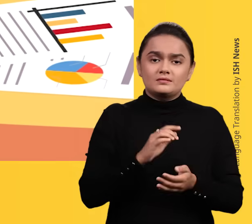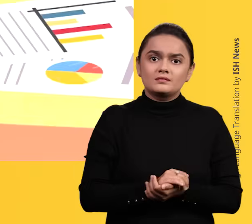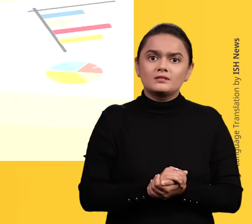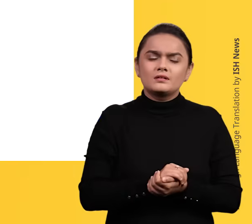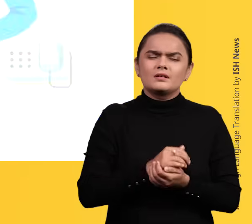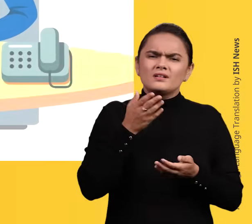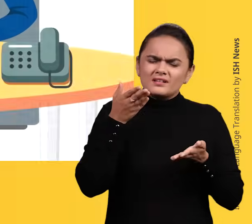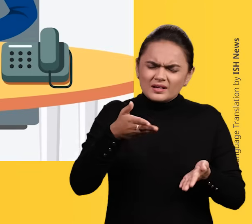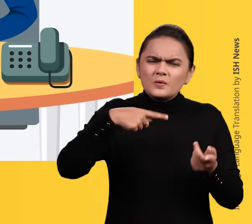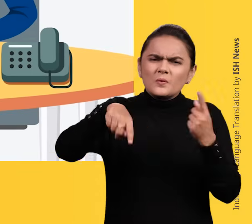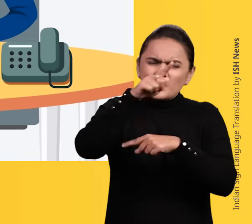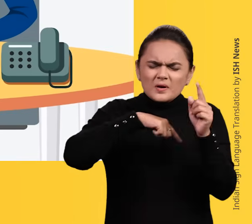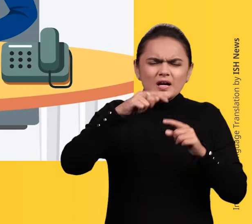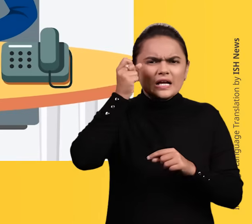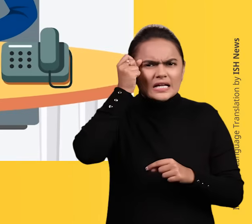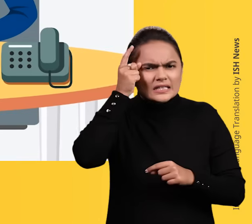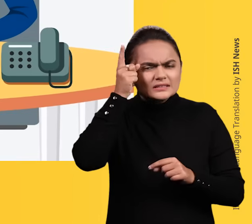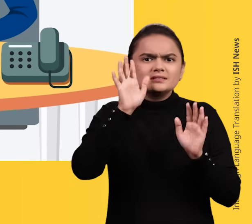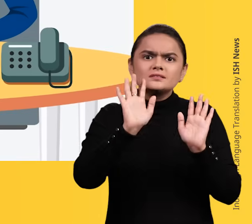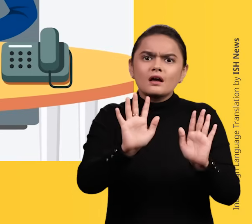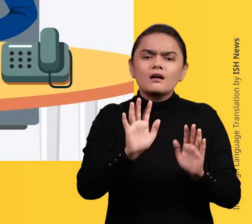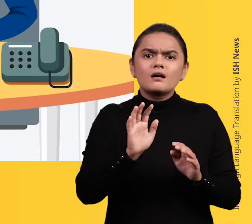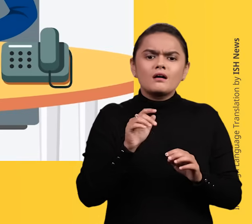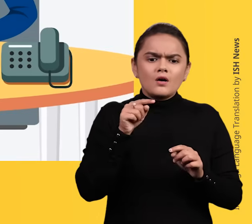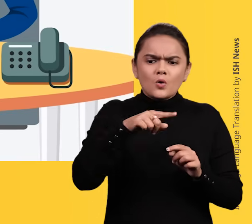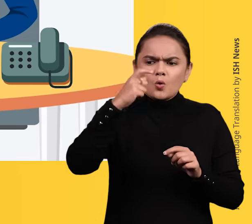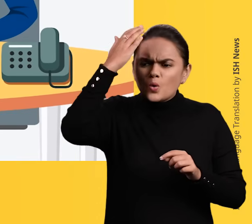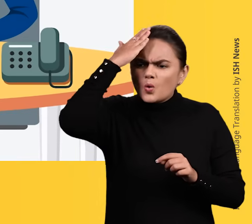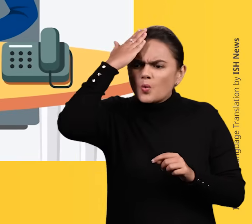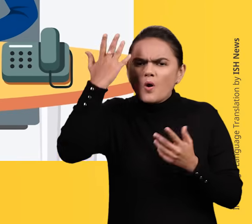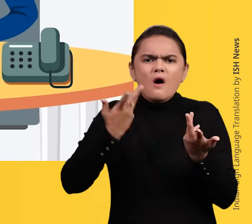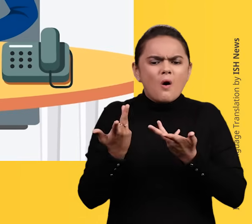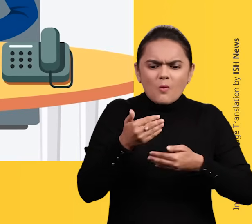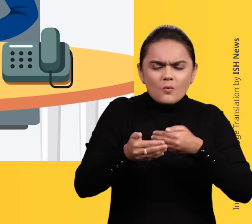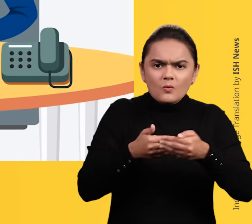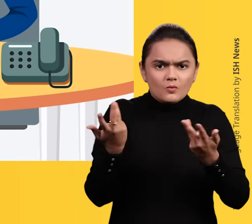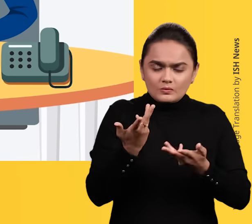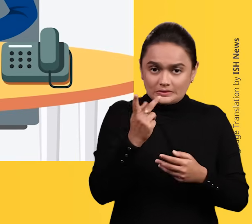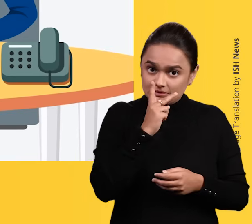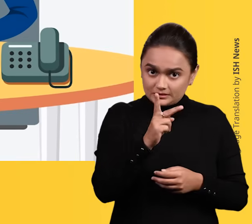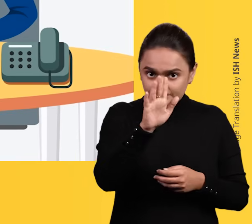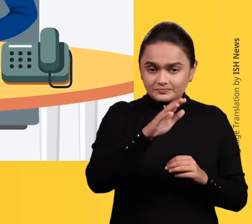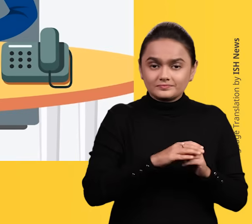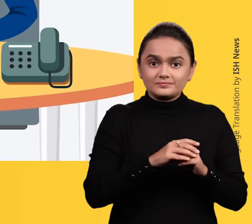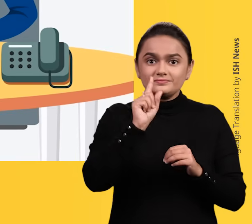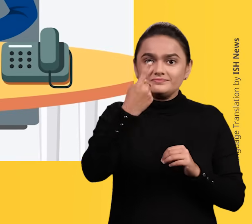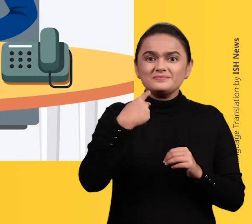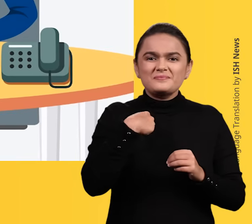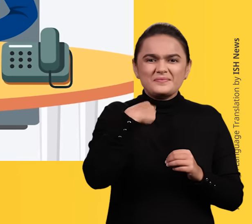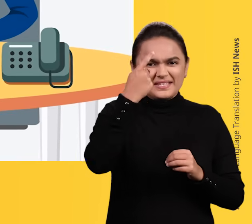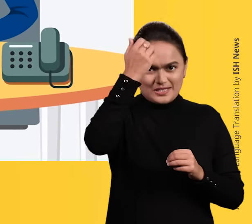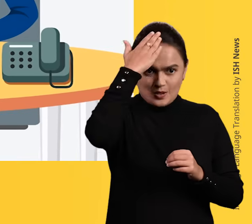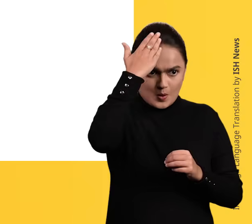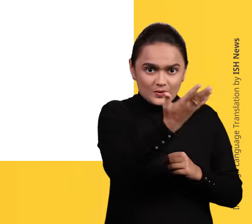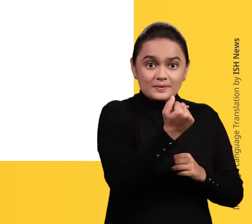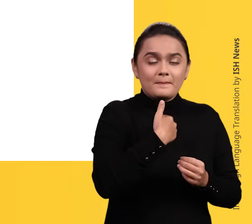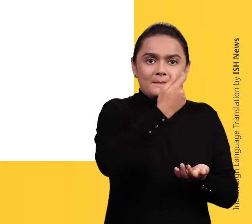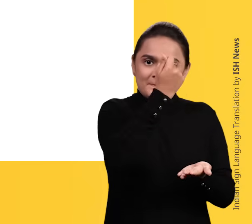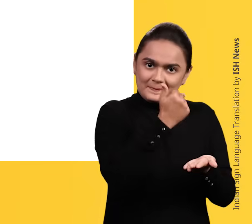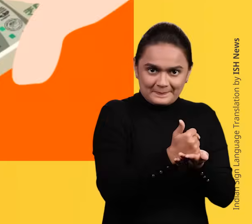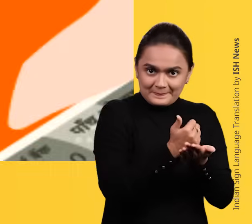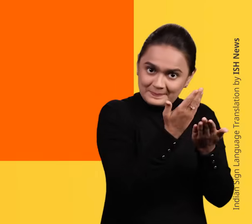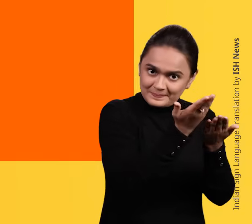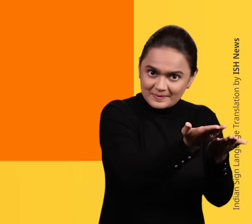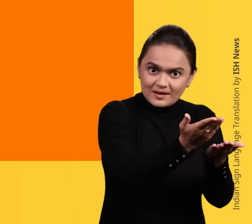year. Let's understand how a loan works. Firstly, when we borrow